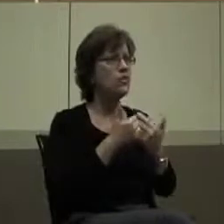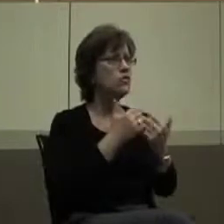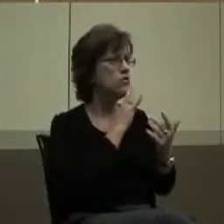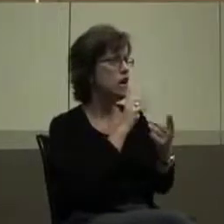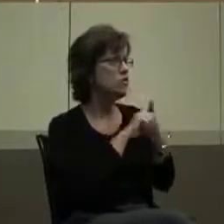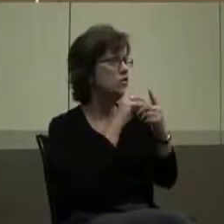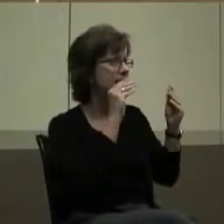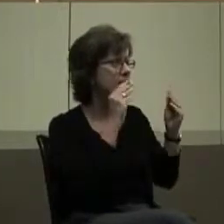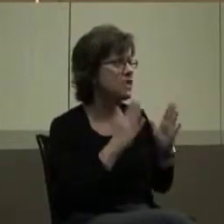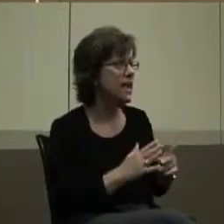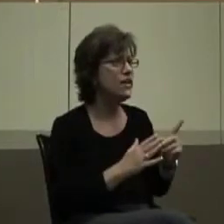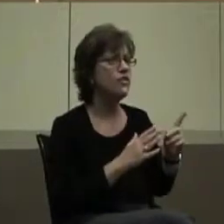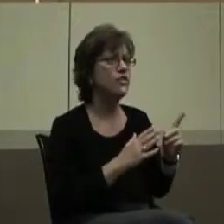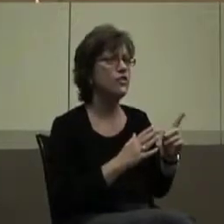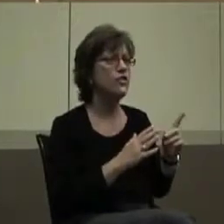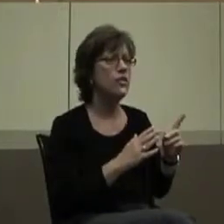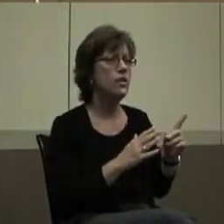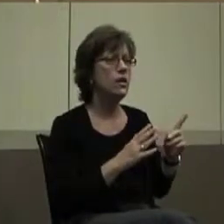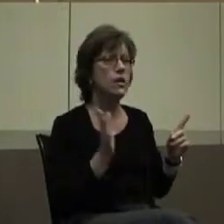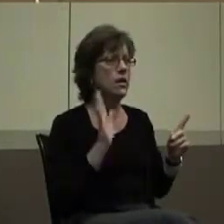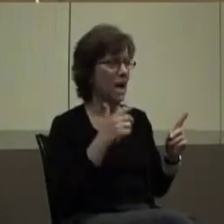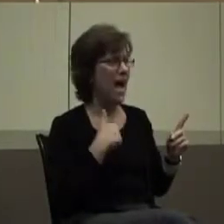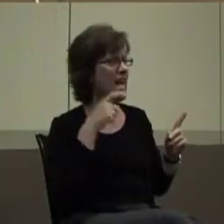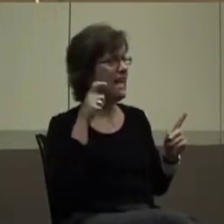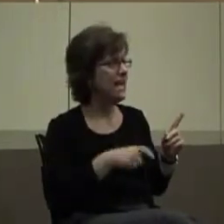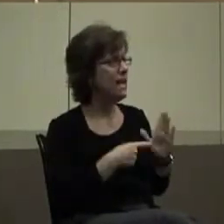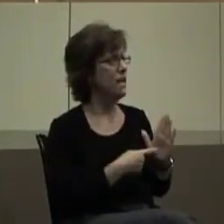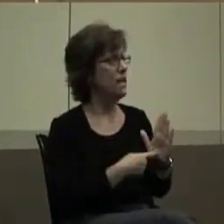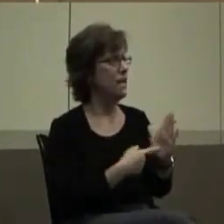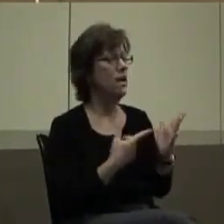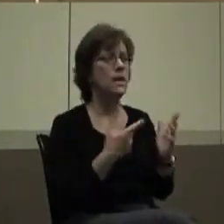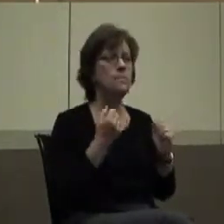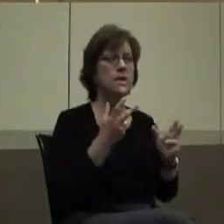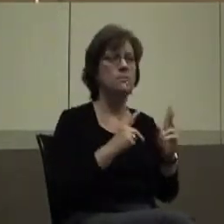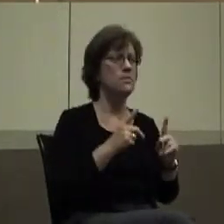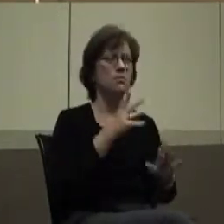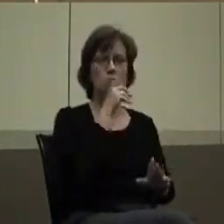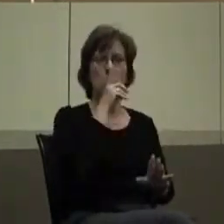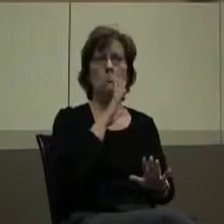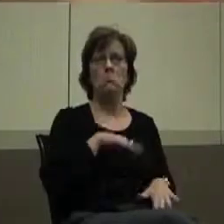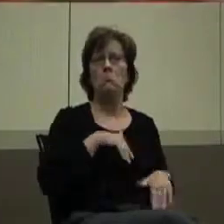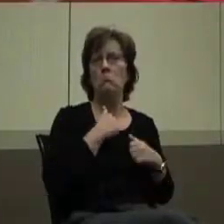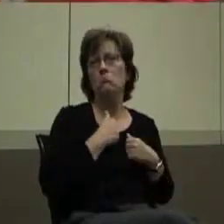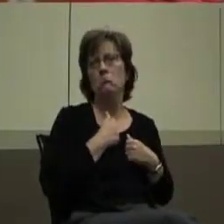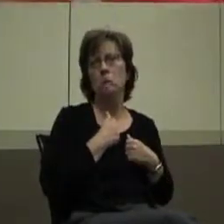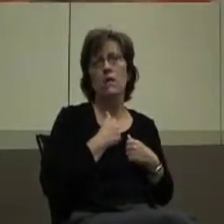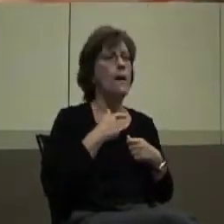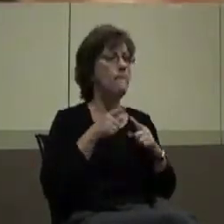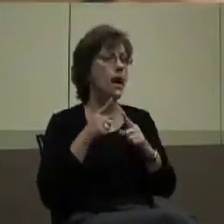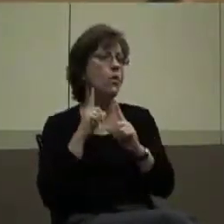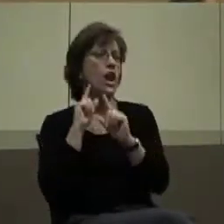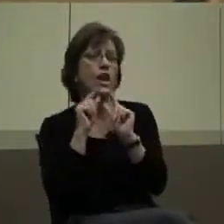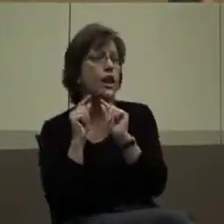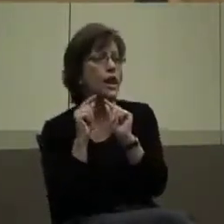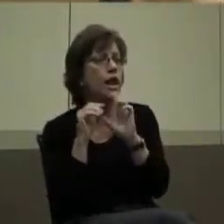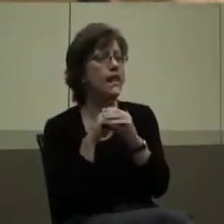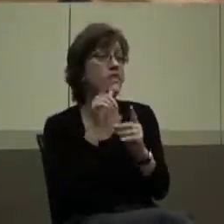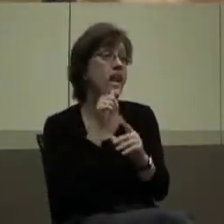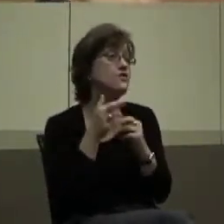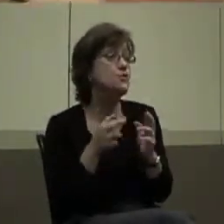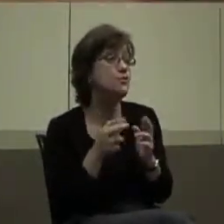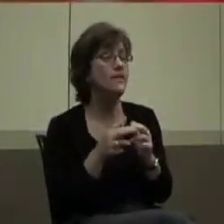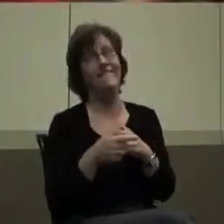your educator, your teacher, but this is what I need, because we have a lot who won't say anything. Right. But we'll talk about it in the lunchroom. Yes.